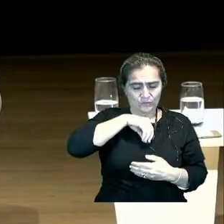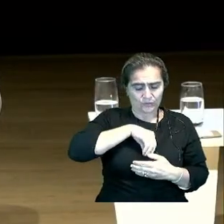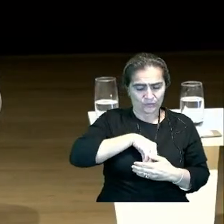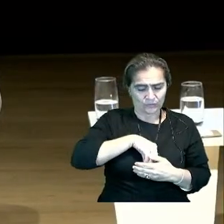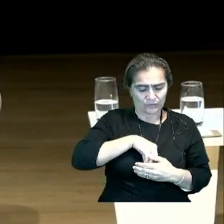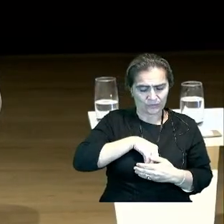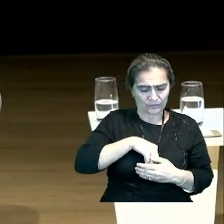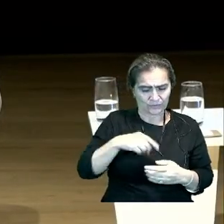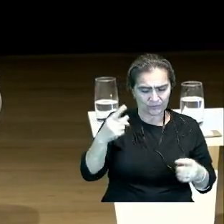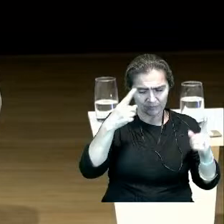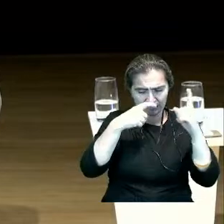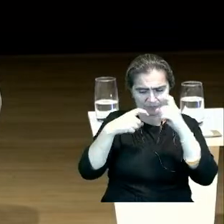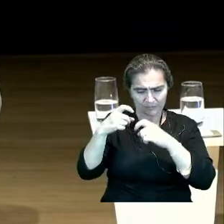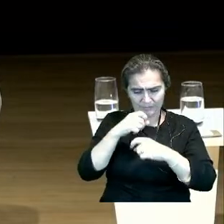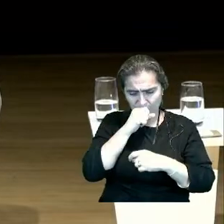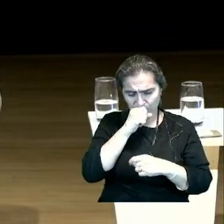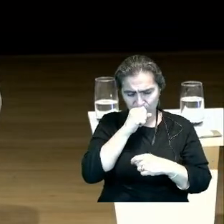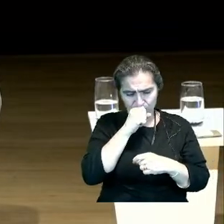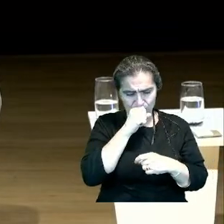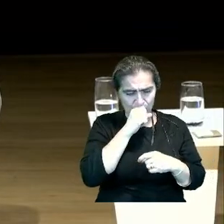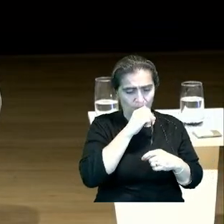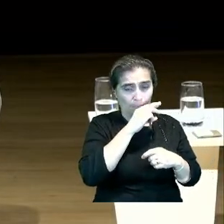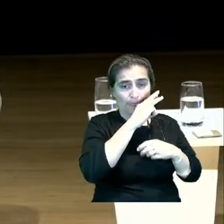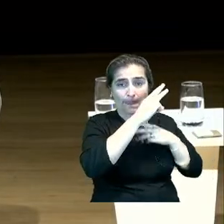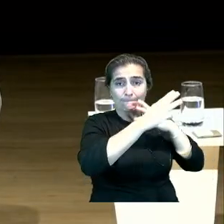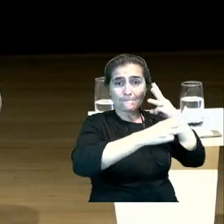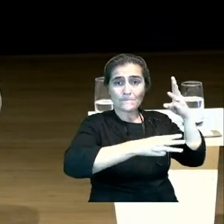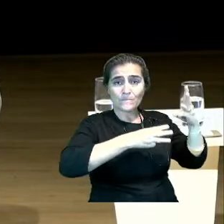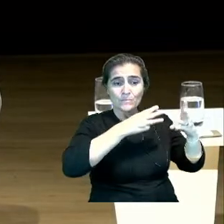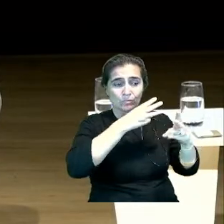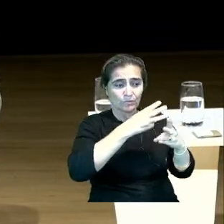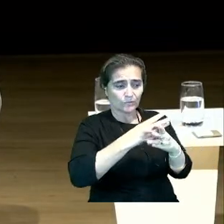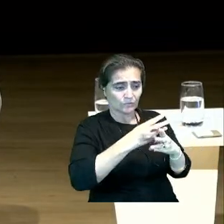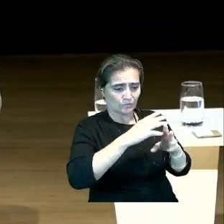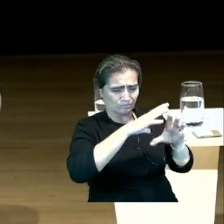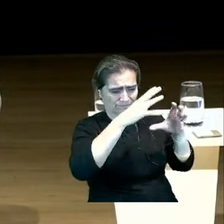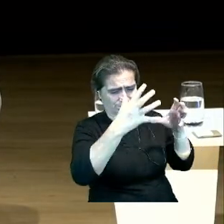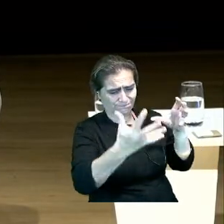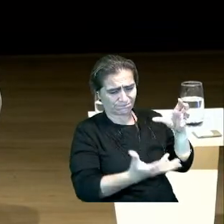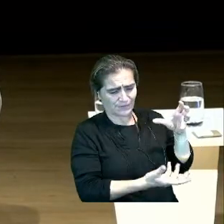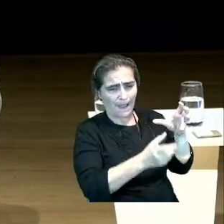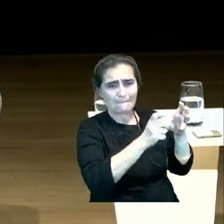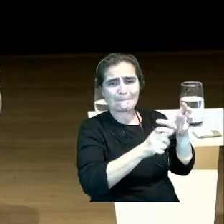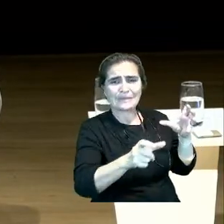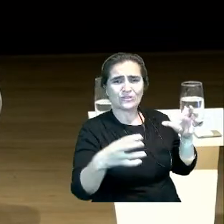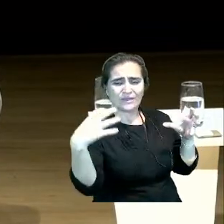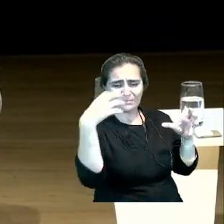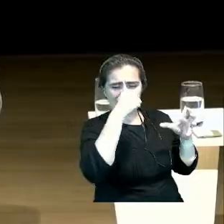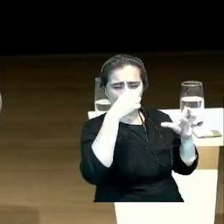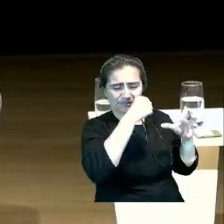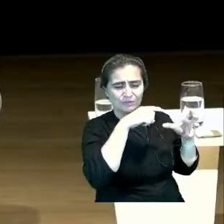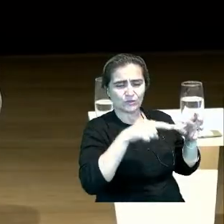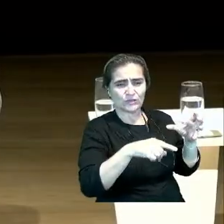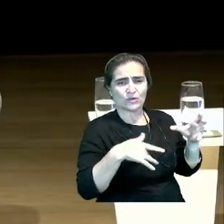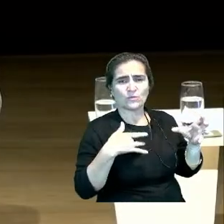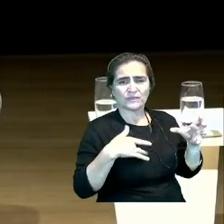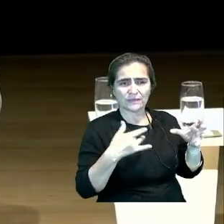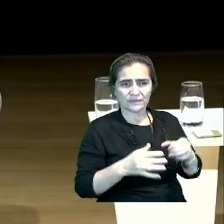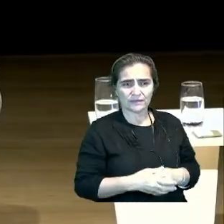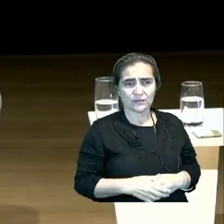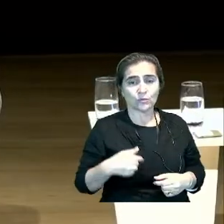to combine this. And I realized that the outside world is much more scared than we are. And if you ask me, what